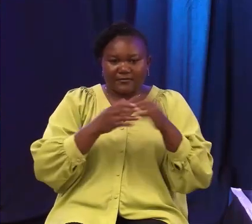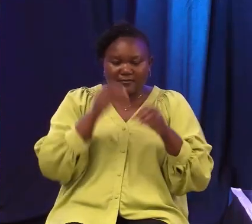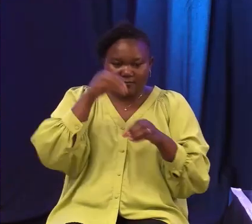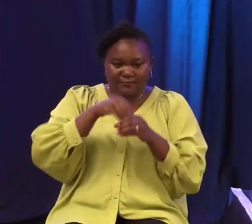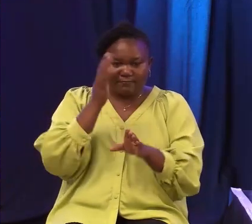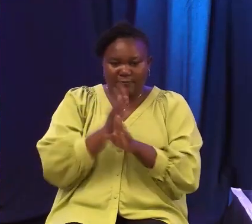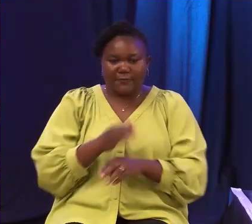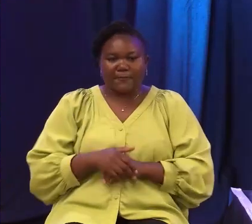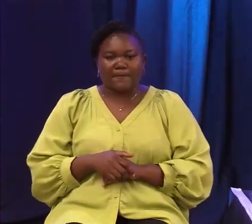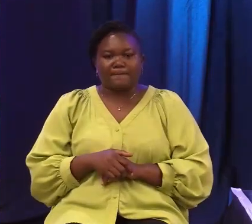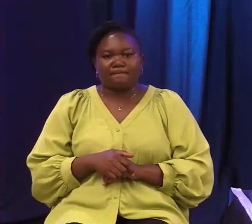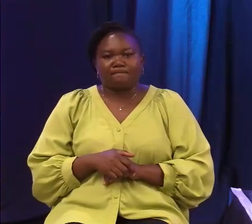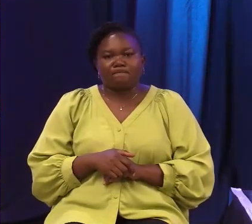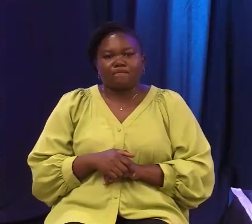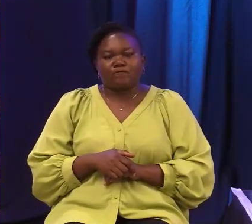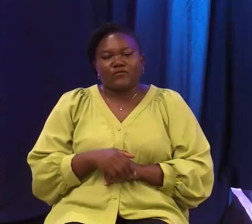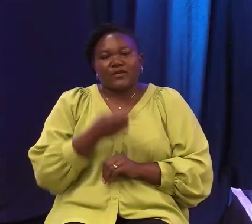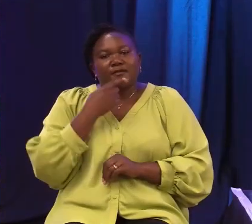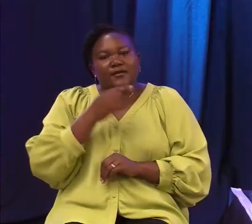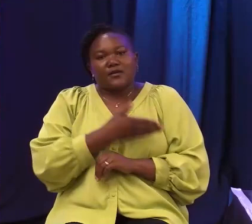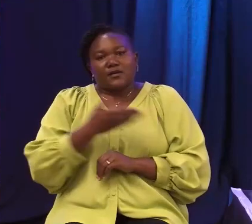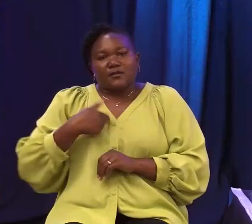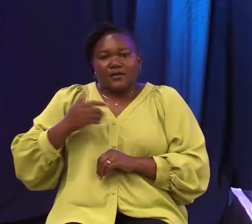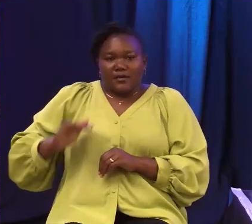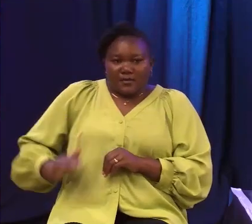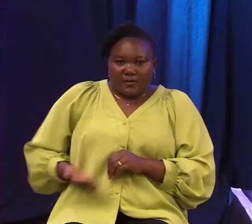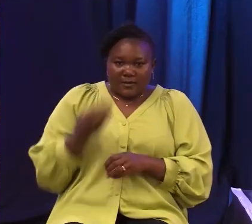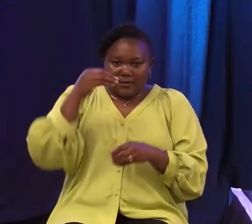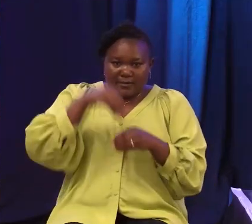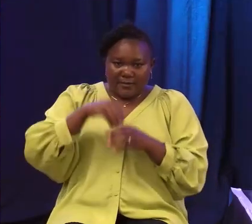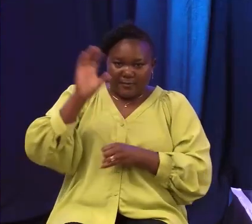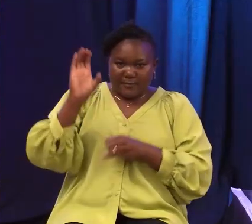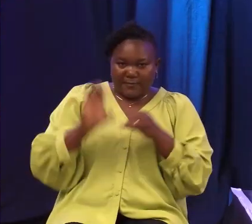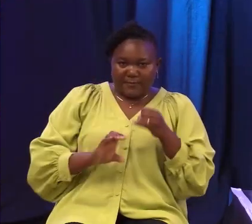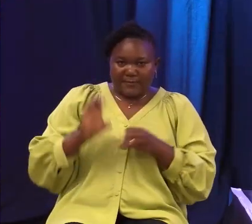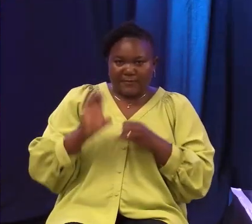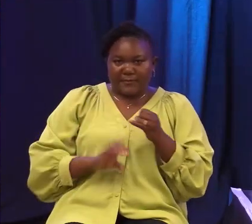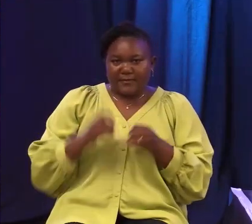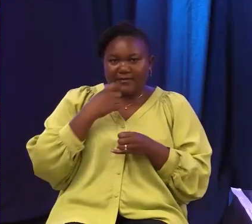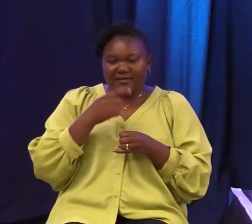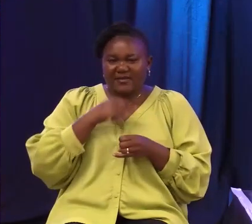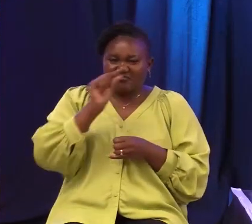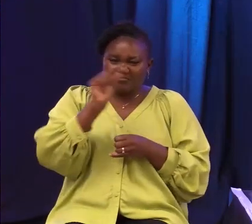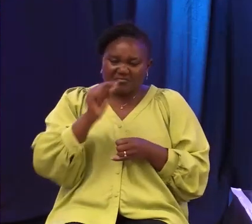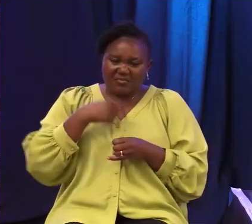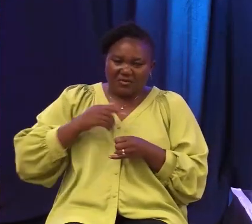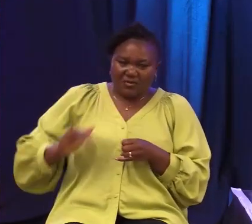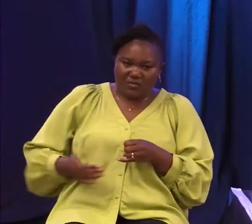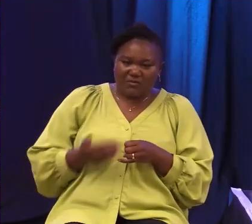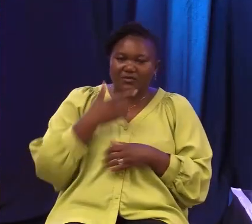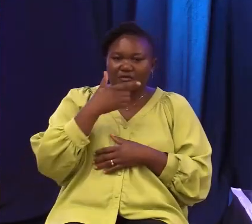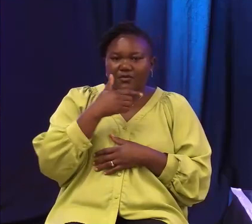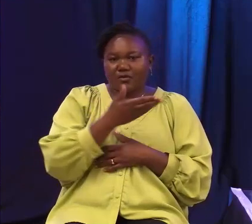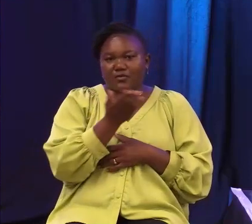prosperity. Ladies and gentlemen, let me come to a conclusion. And with this word, I would like to thank